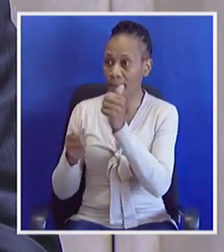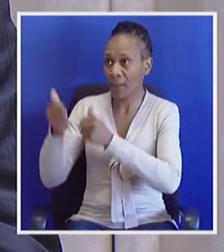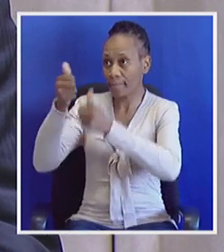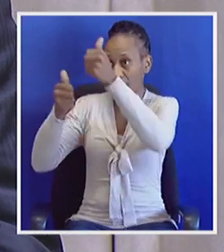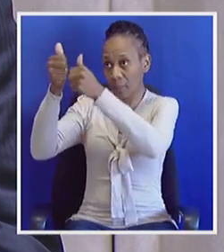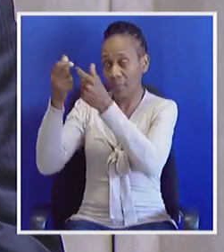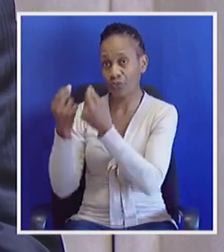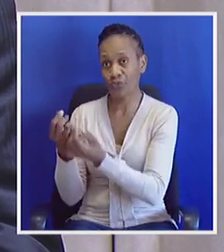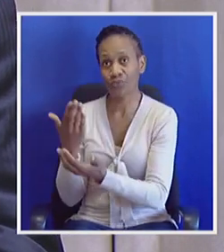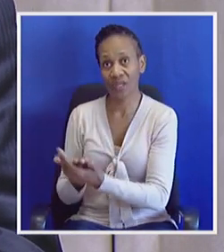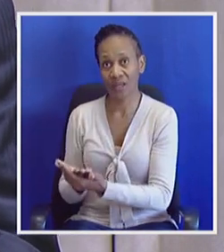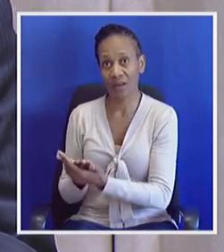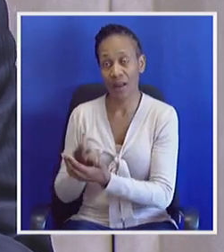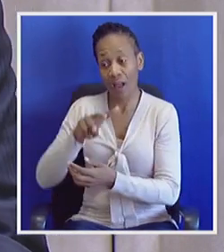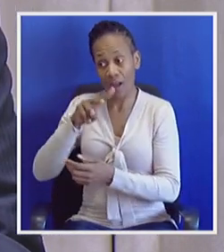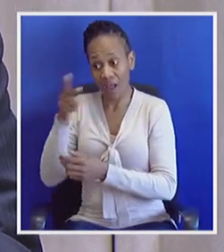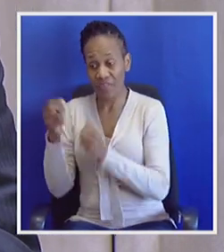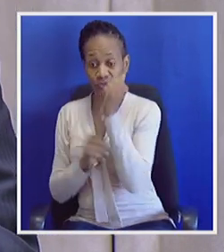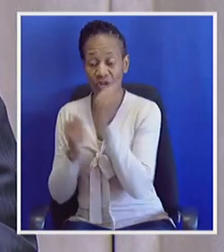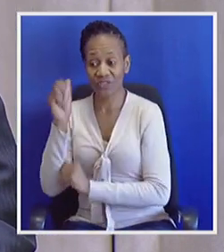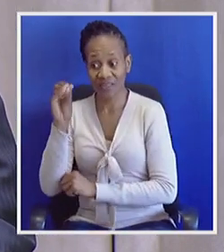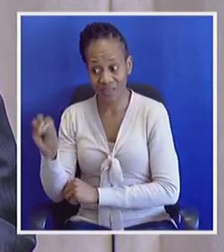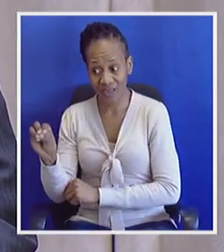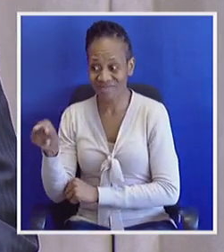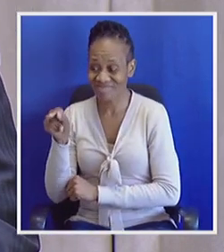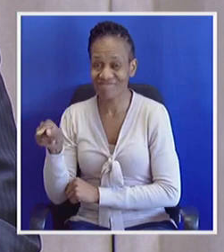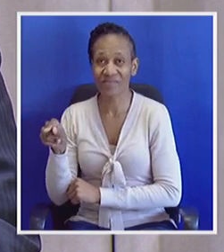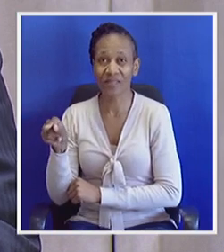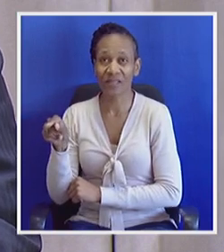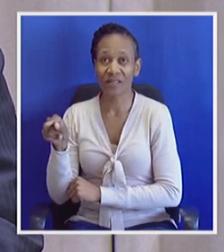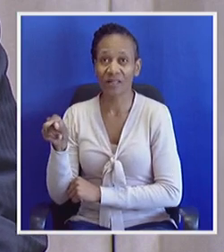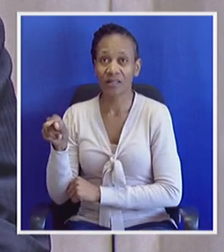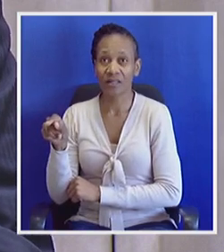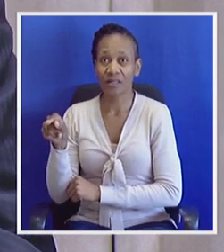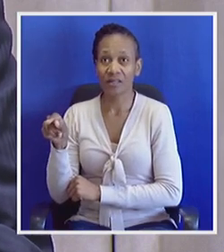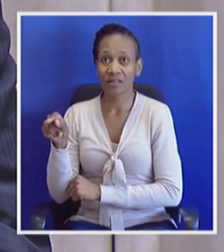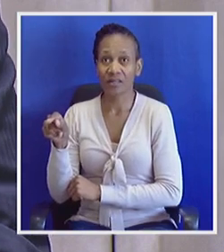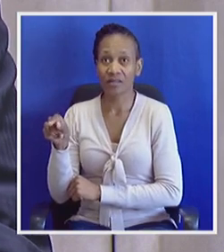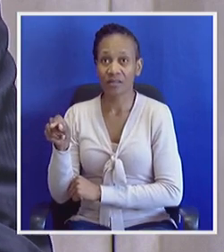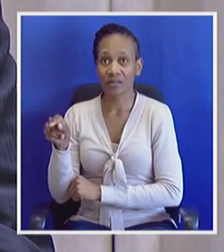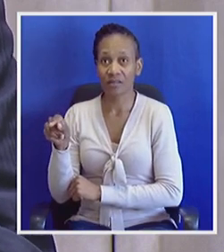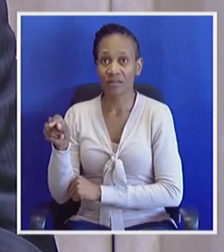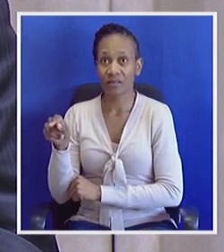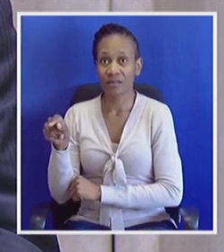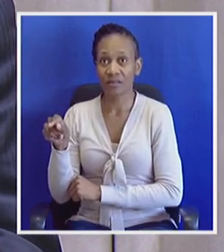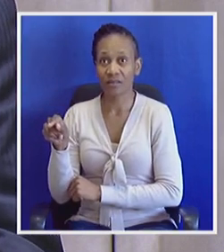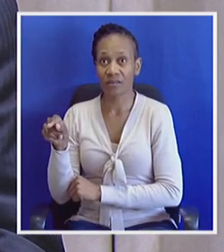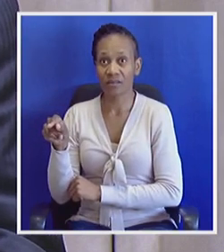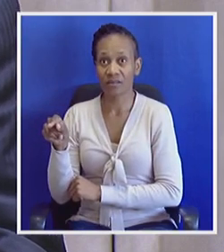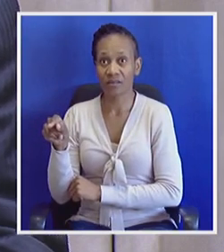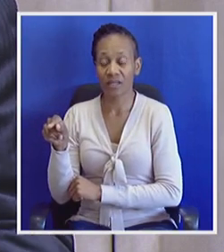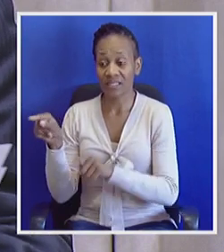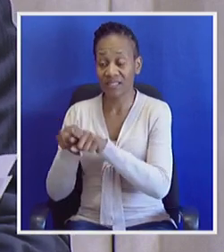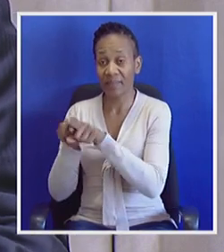these to another structure, which is more of a state structure, the Master of the Supreme Court.